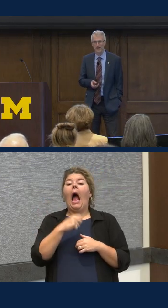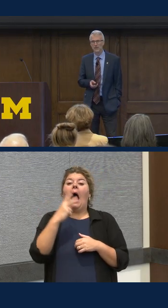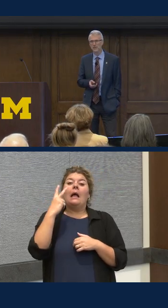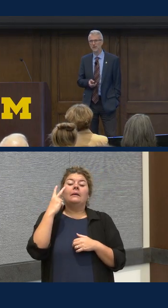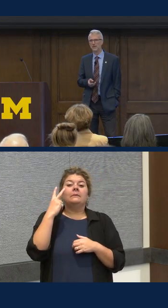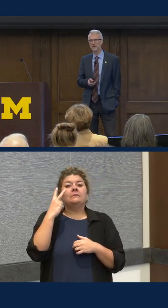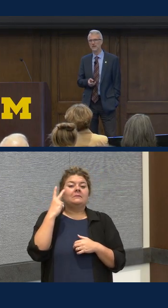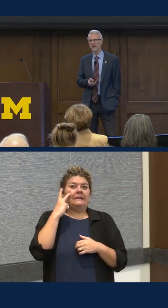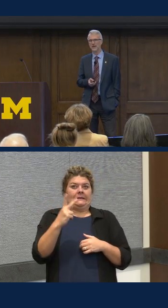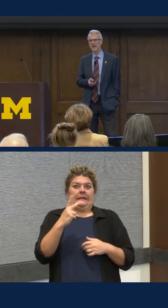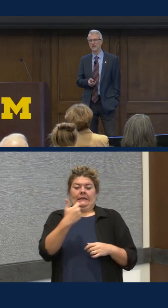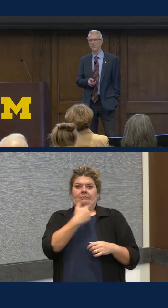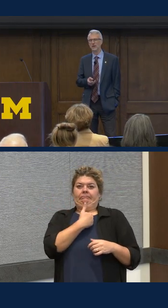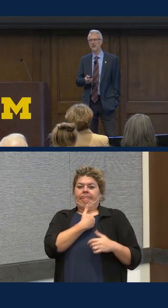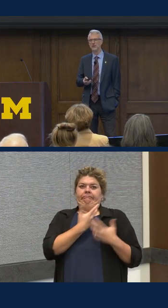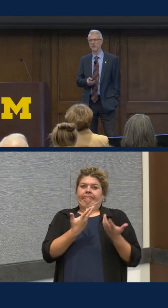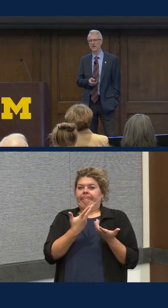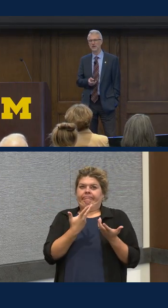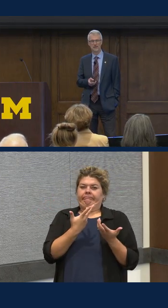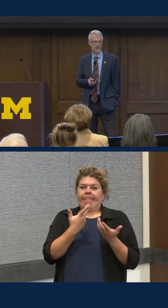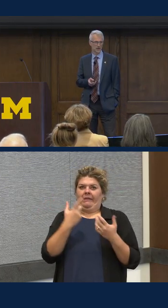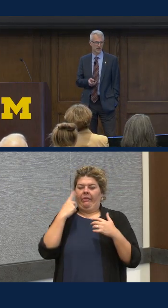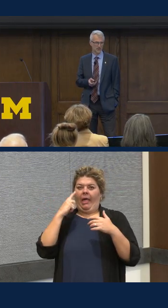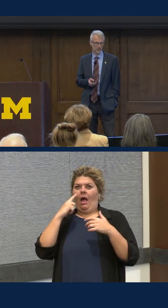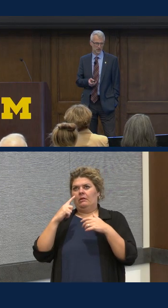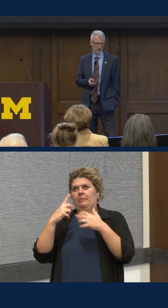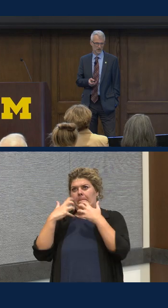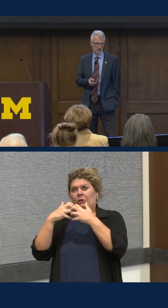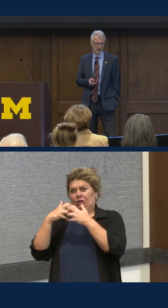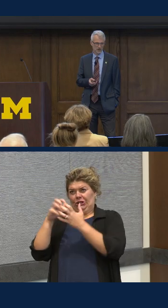that computer vision techniques are going to replace